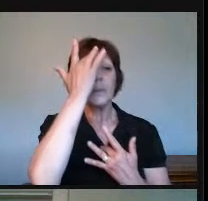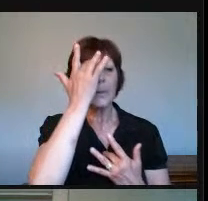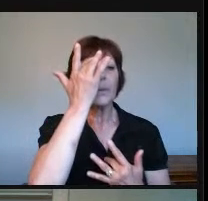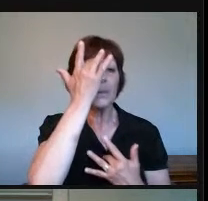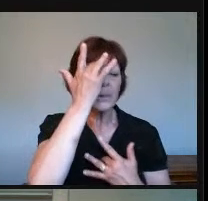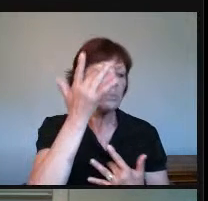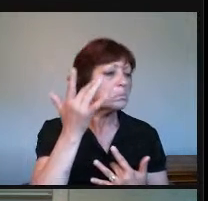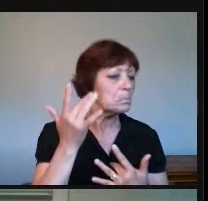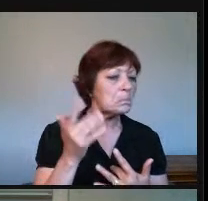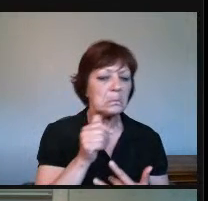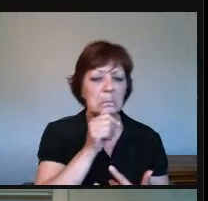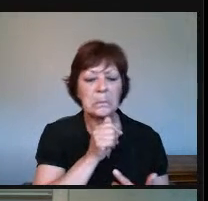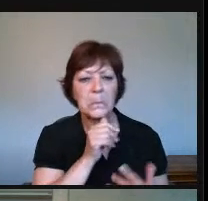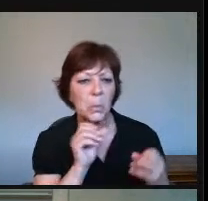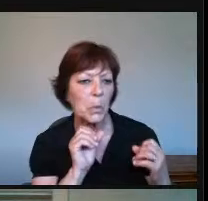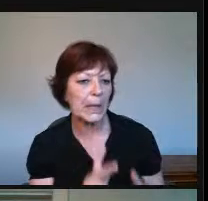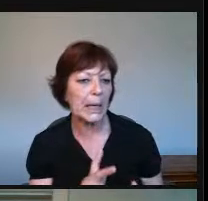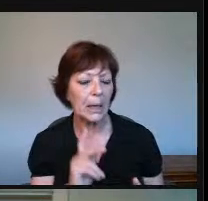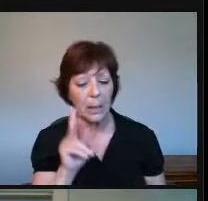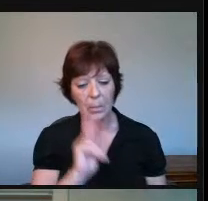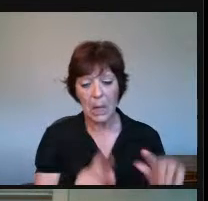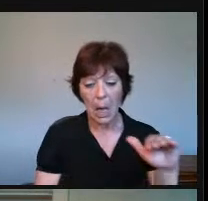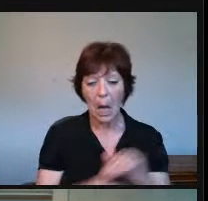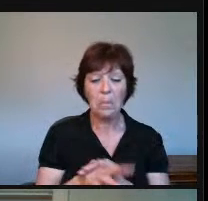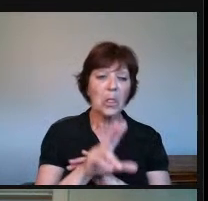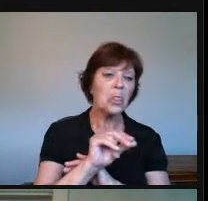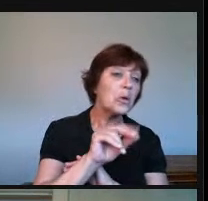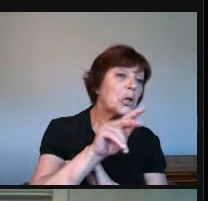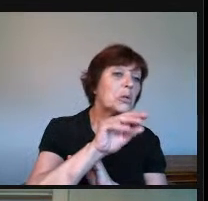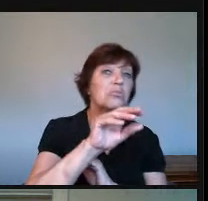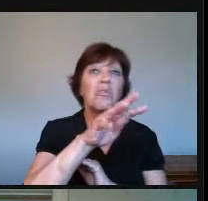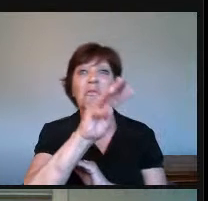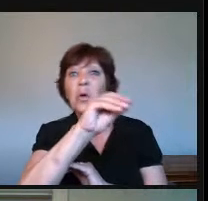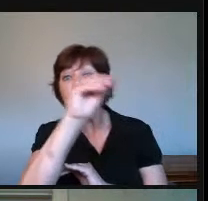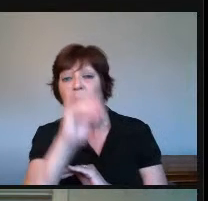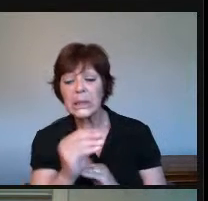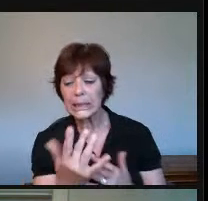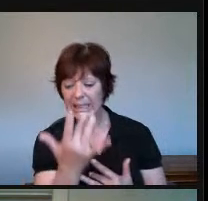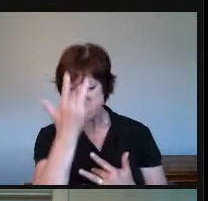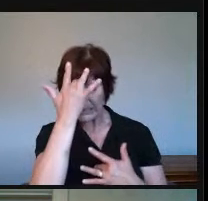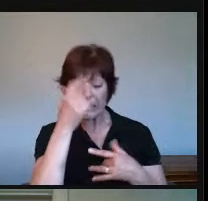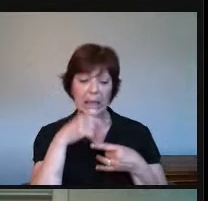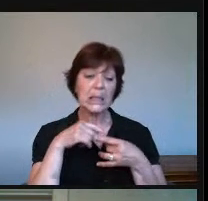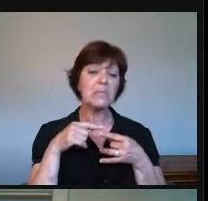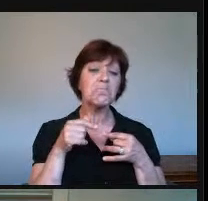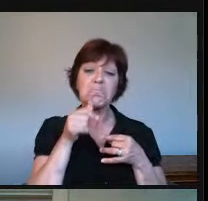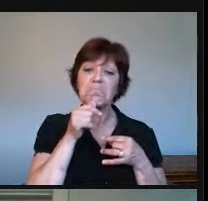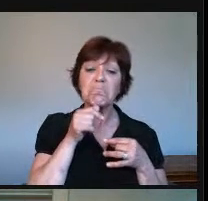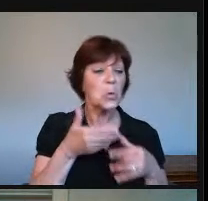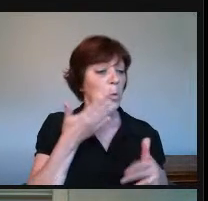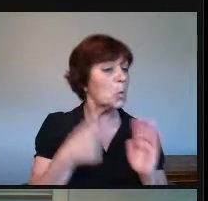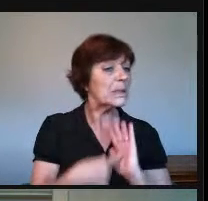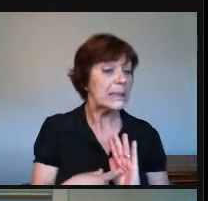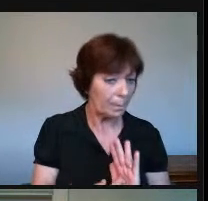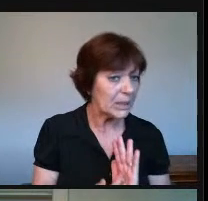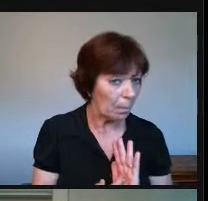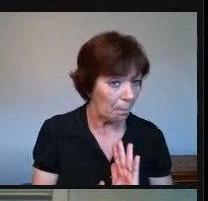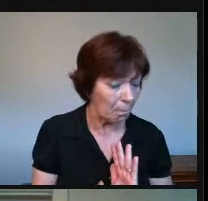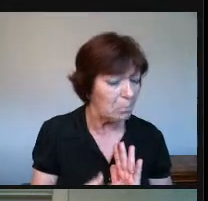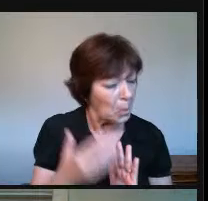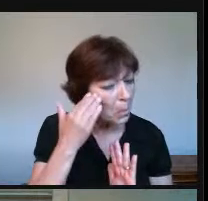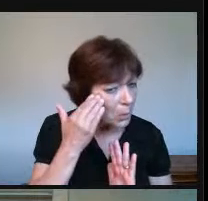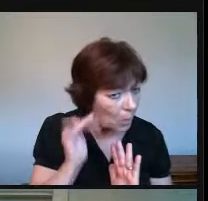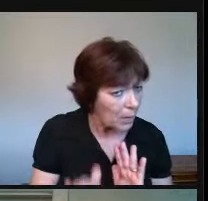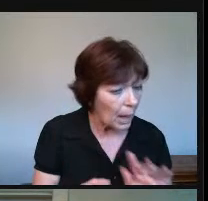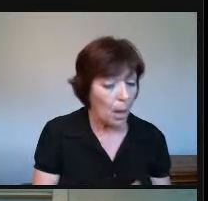well. There are people, up to 30 to 40% of folks who are infected with the virus have no symptoms at all. But as